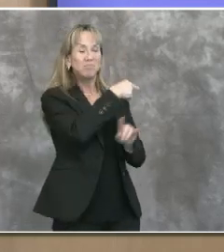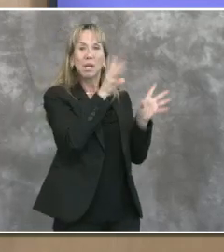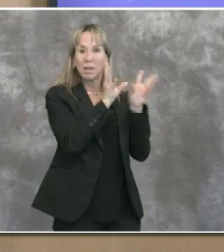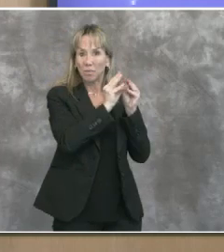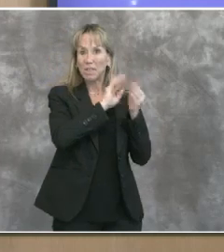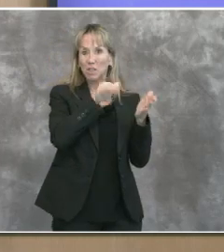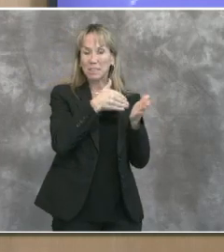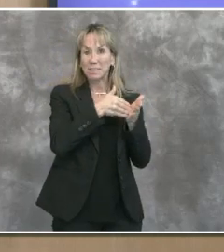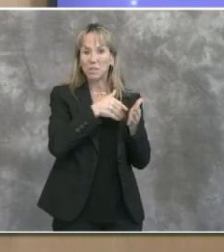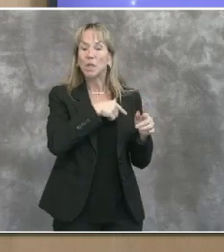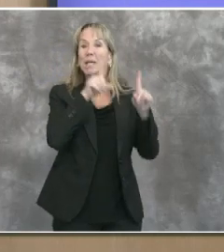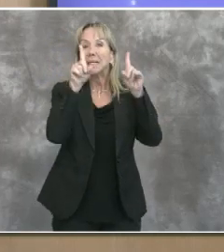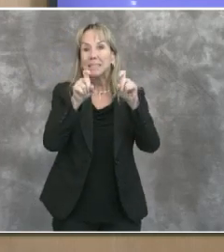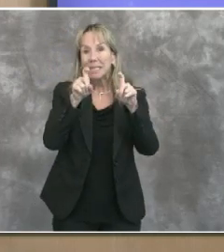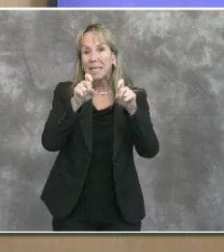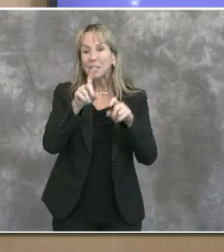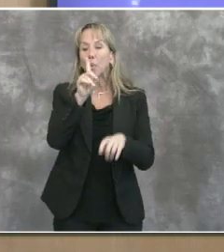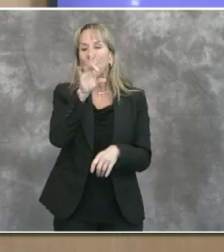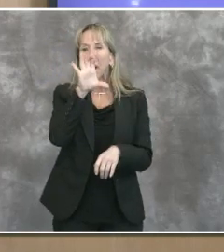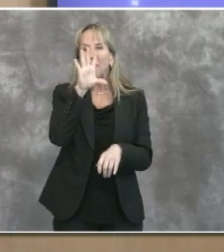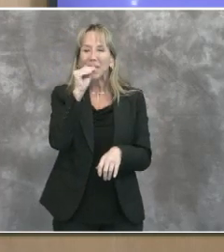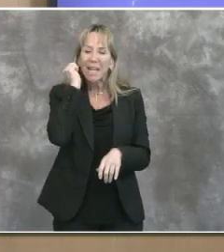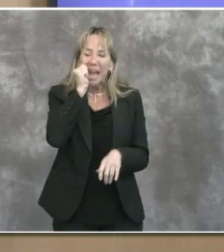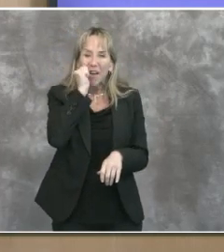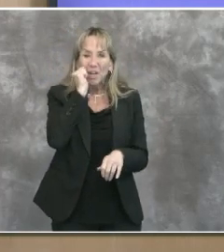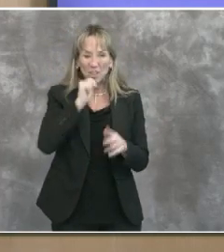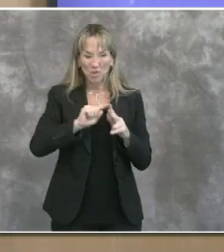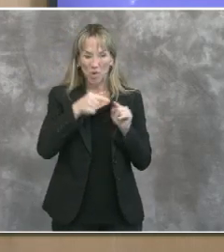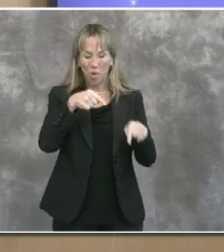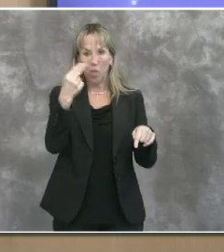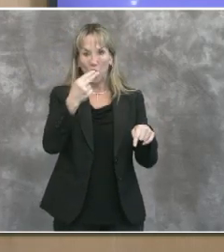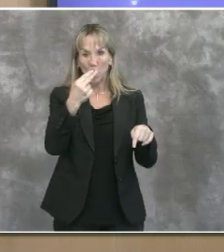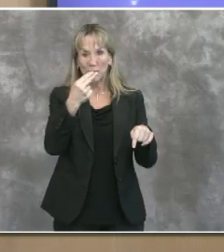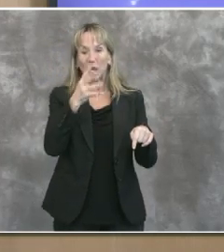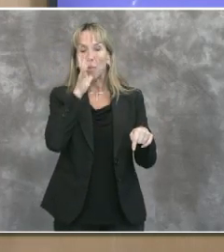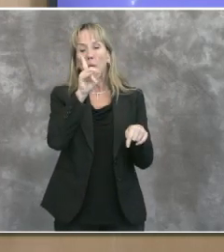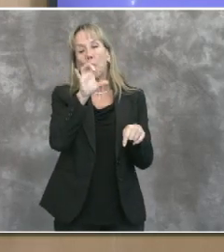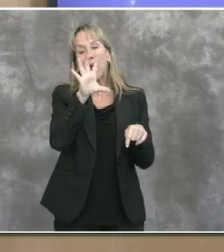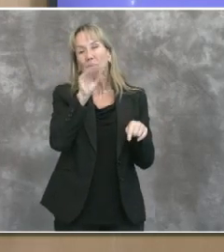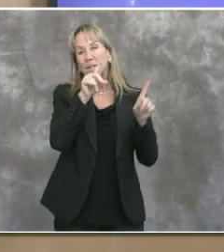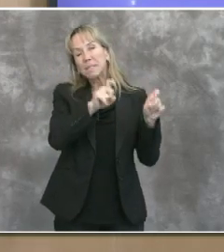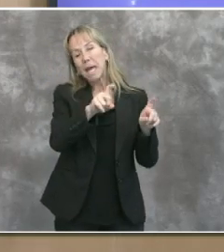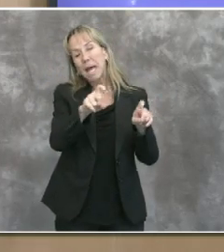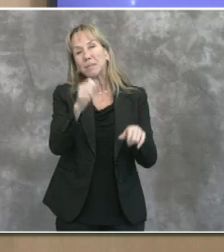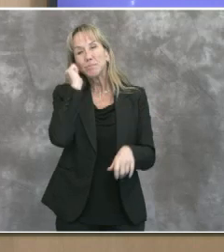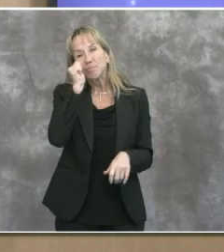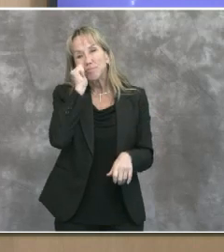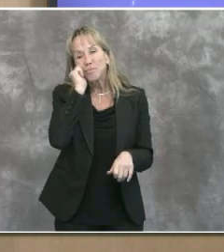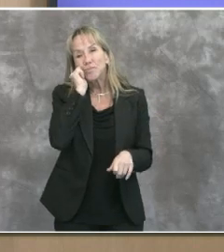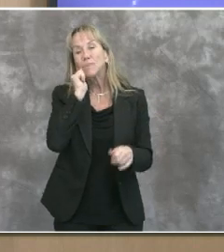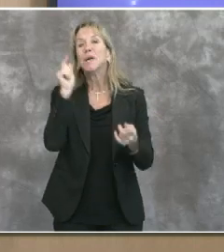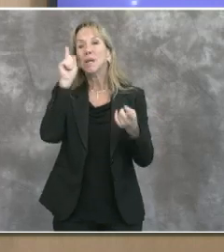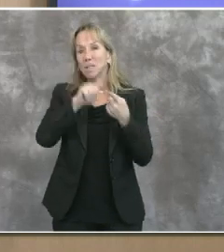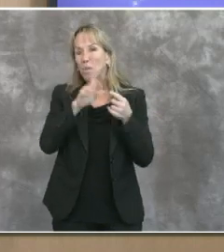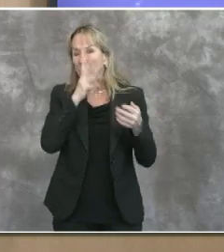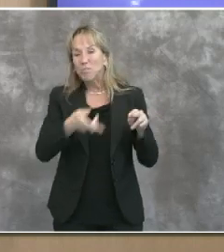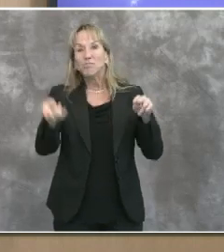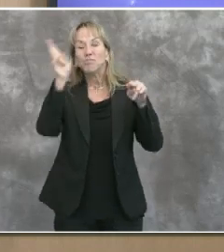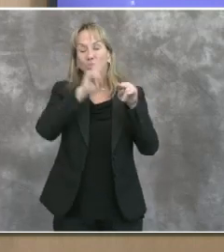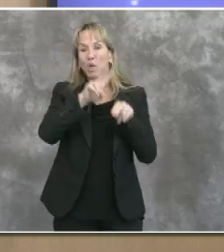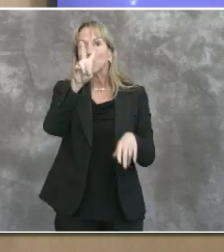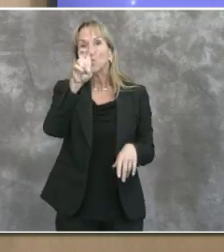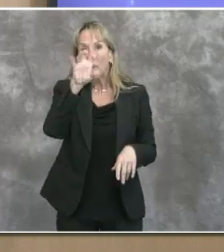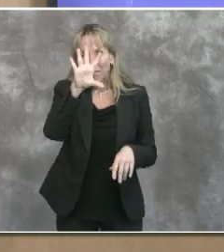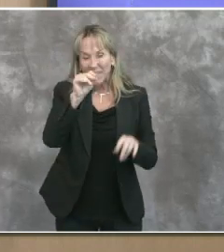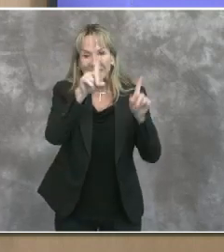start on Thursday with 150 tests a day. They will ramp up to 250 tests a day until they have tested everyone who is in the convention